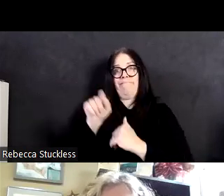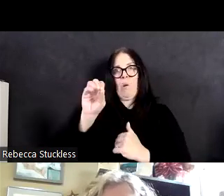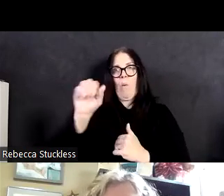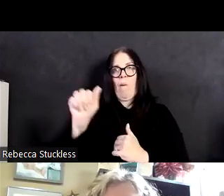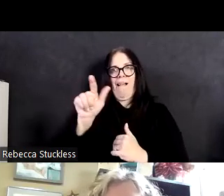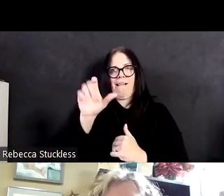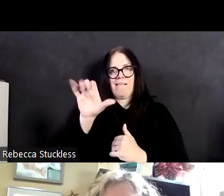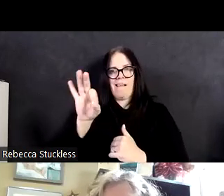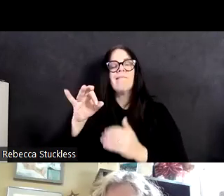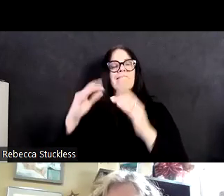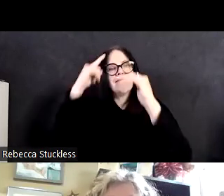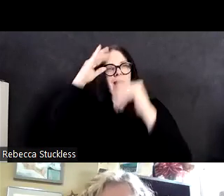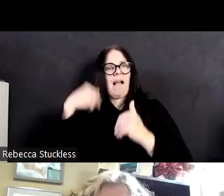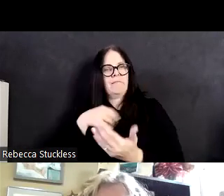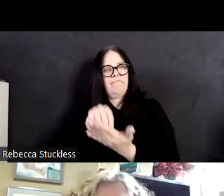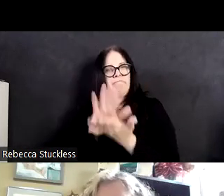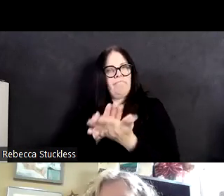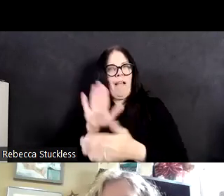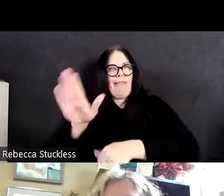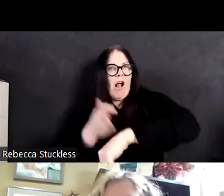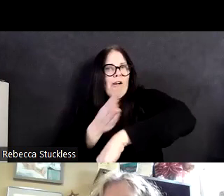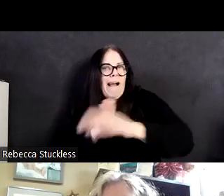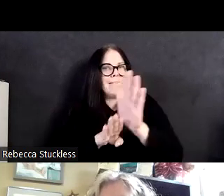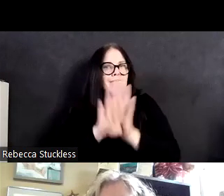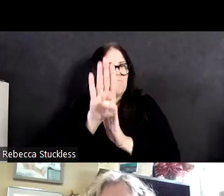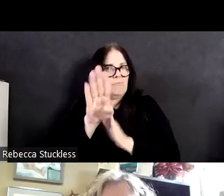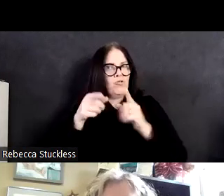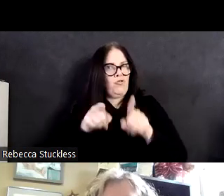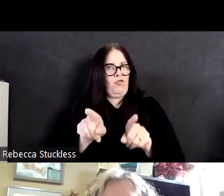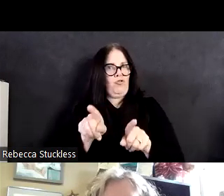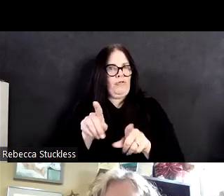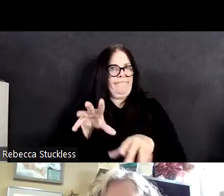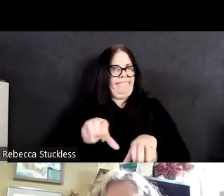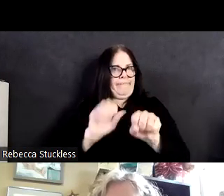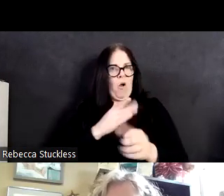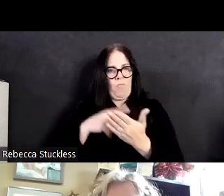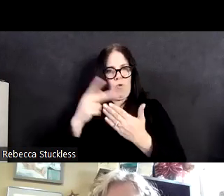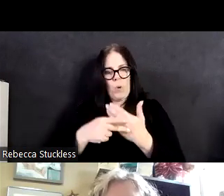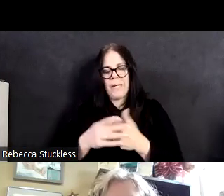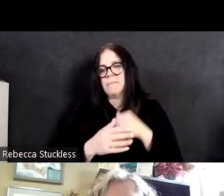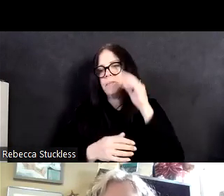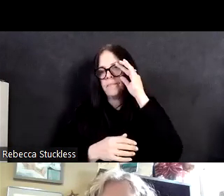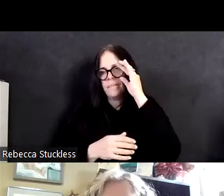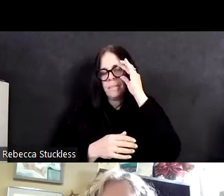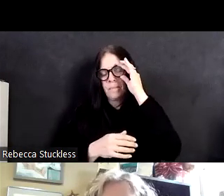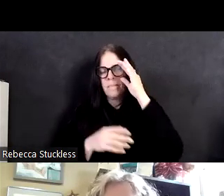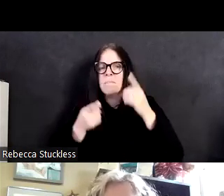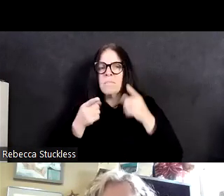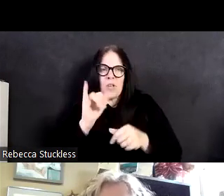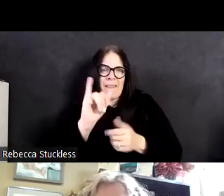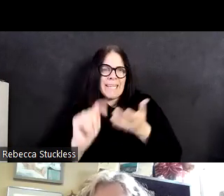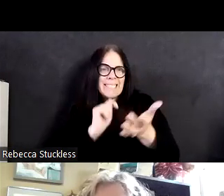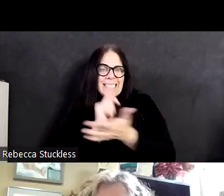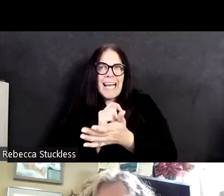track student gains over the course of their time with us. So we didn't really have a tool that could be